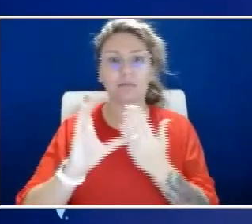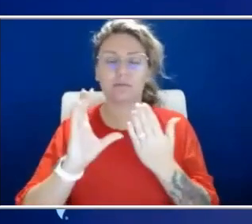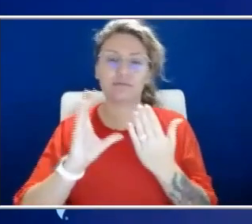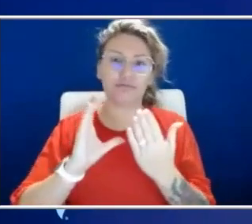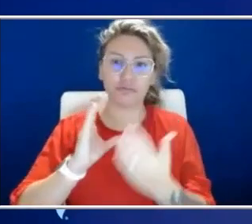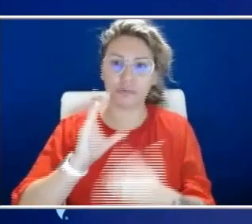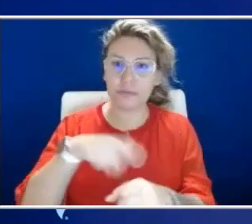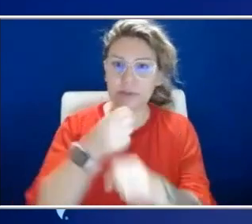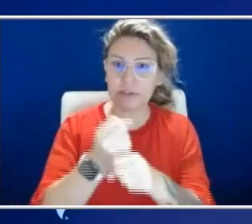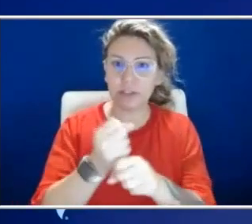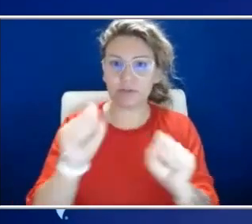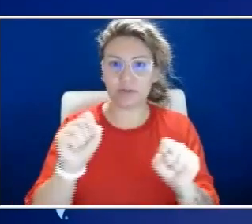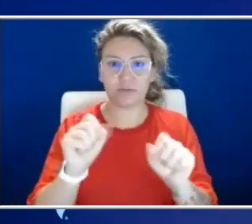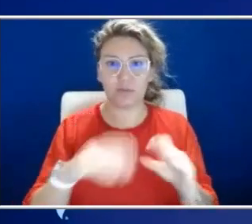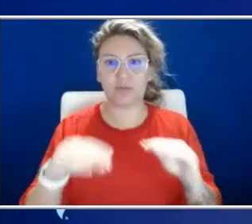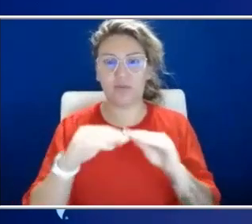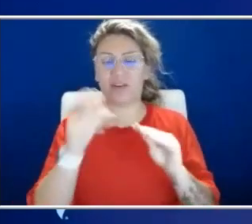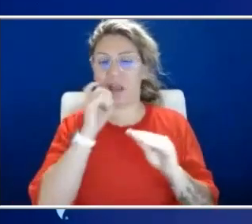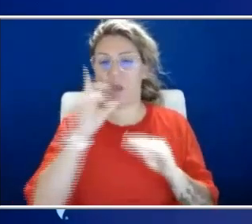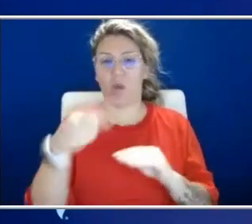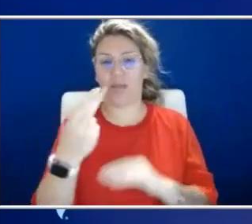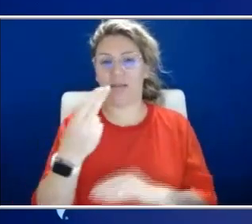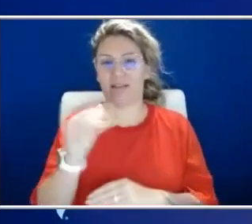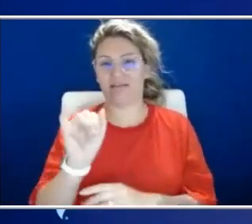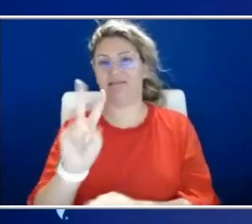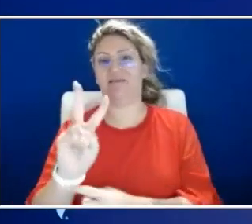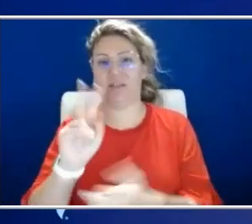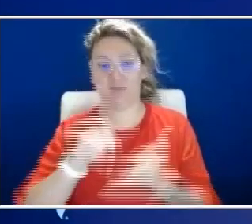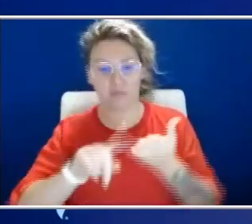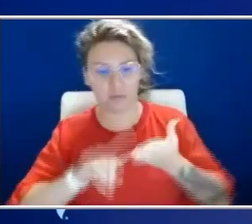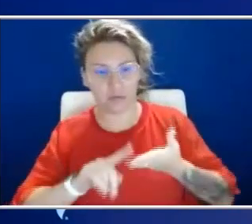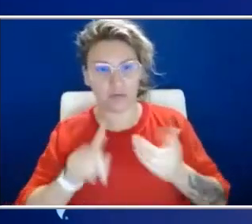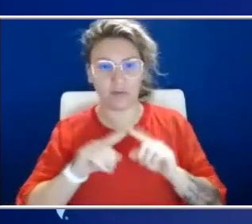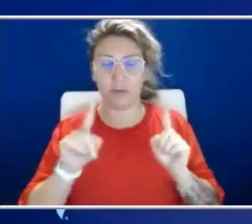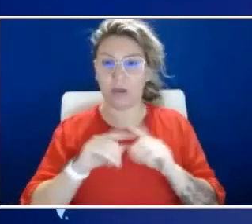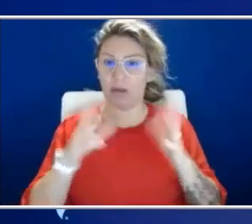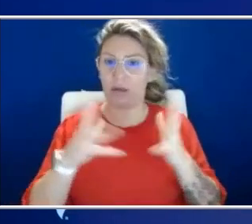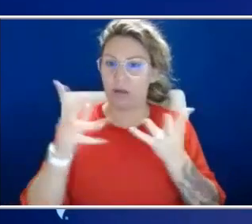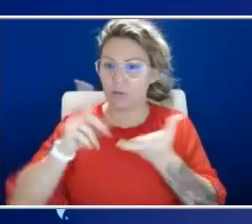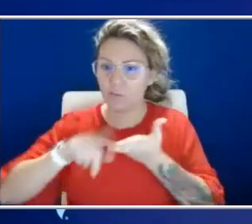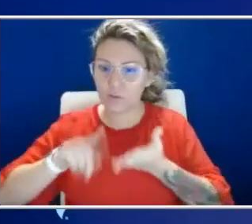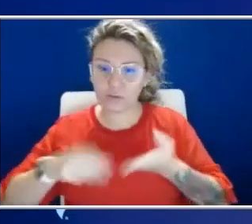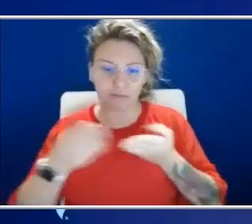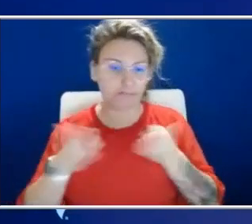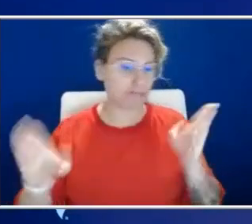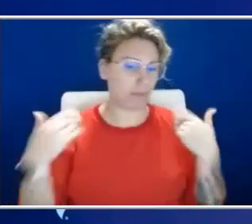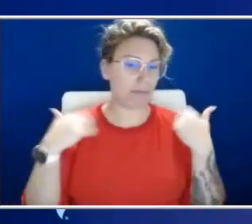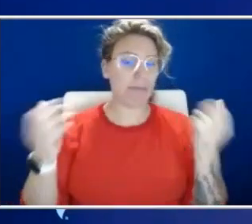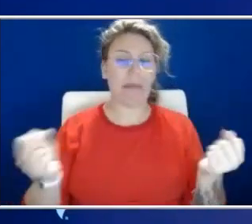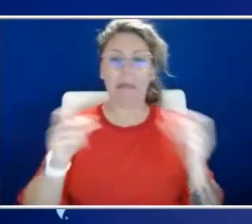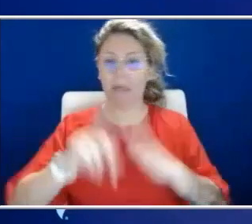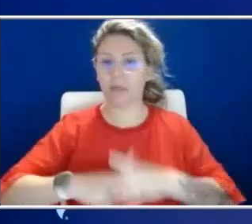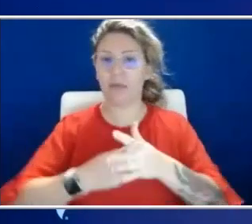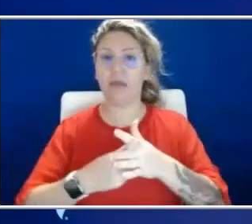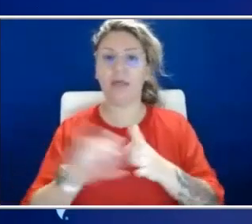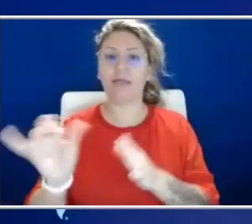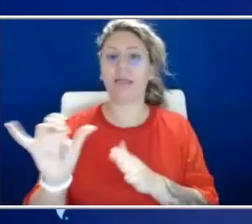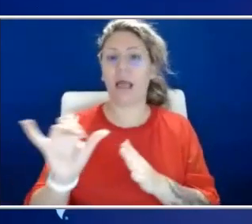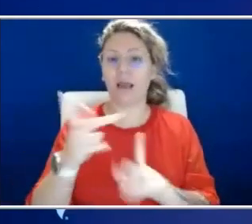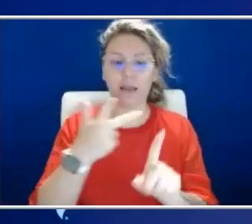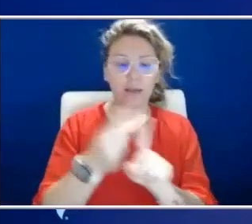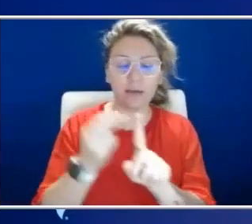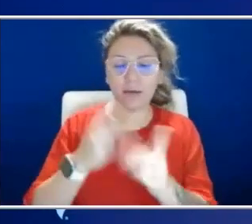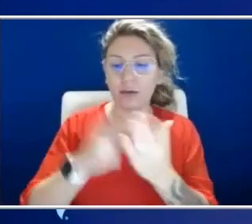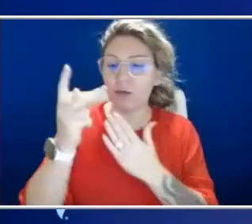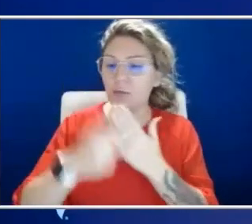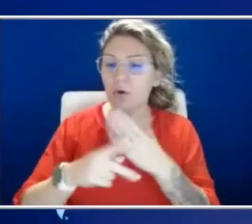is not just for HIV research, but really a lot of different research, a lot of public health initiatives, such as vaccine programs as